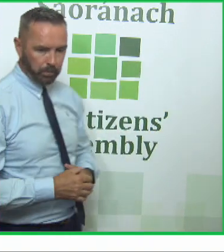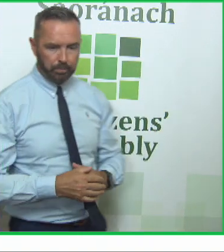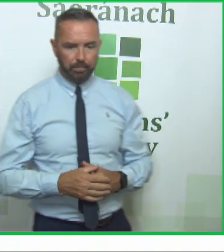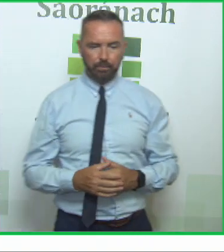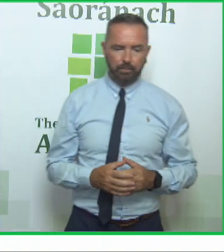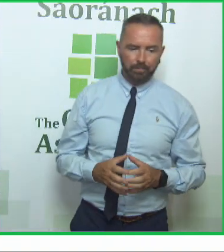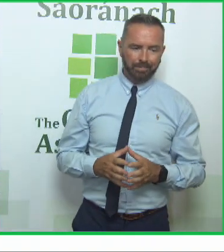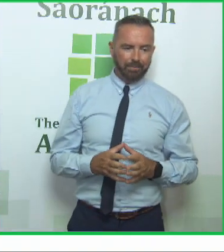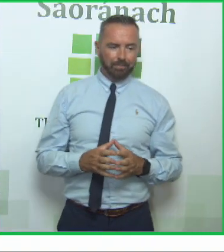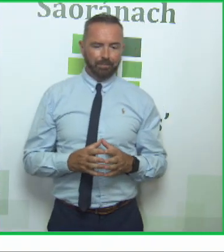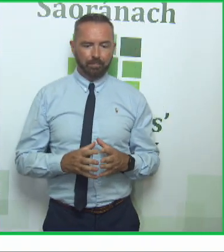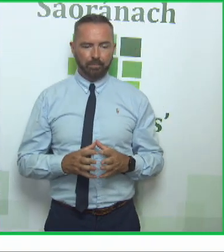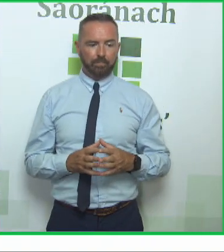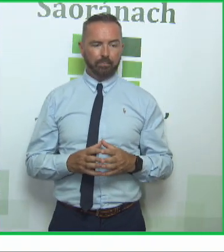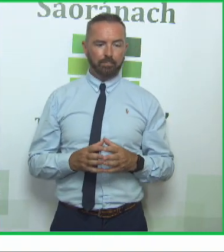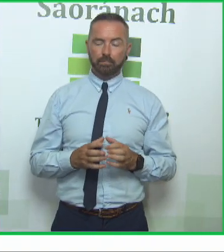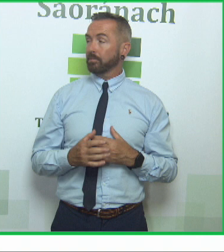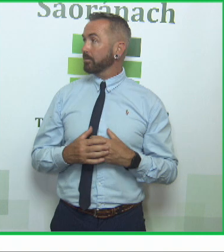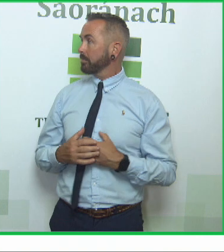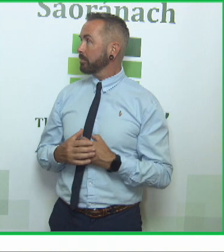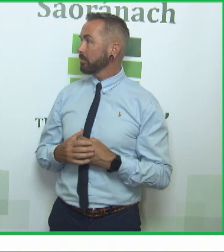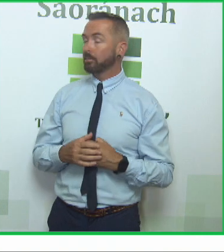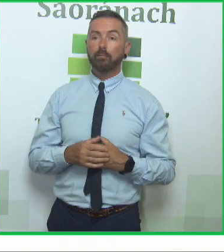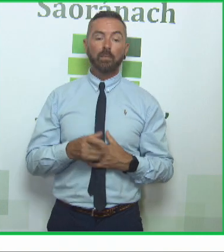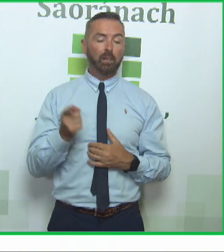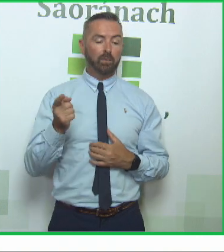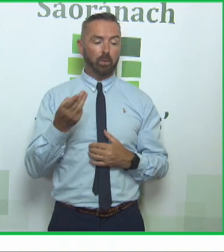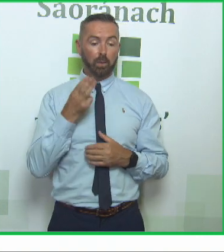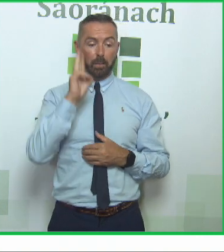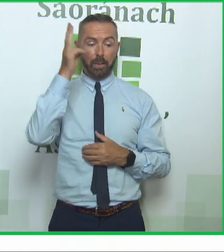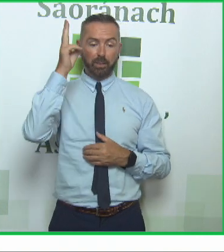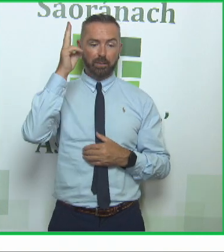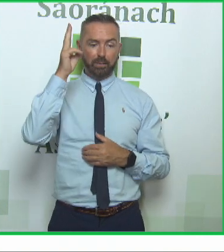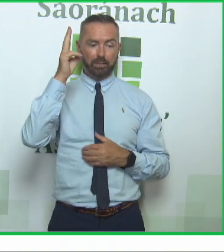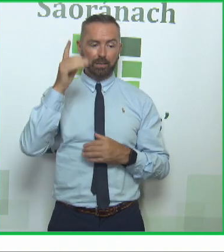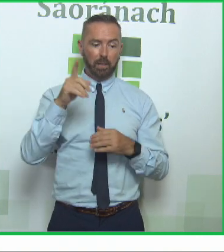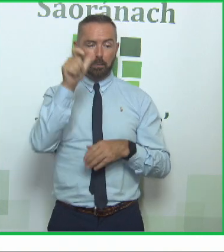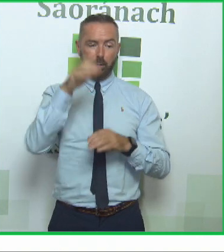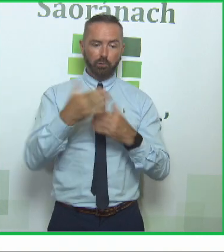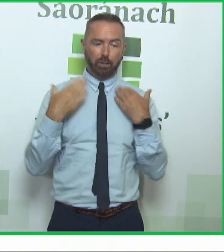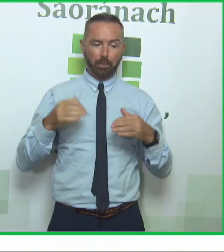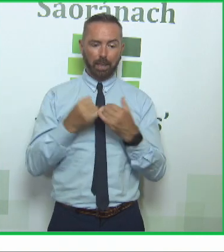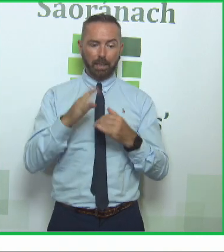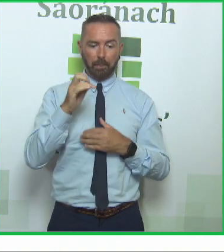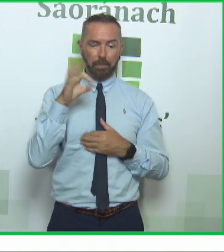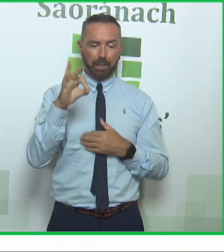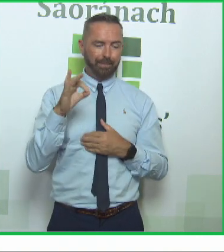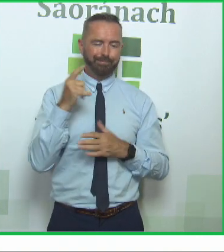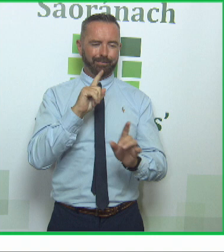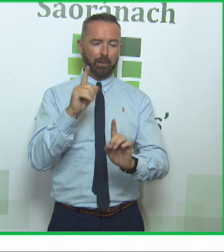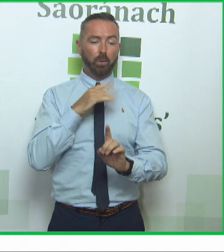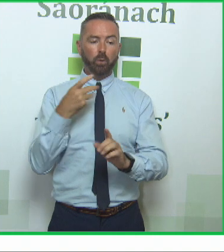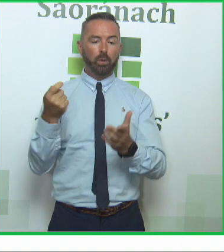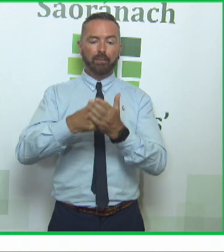Electric Picnic. I would not encourage anyone to give your drugs to those people, only the green bin on top, please. So what we're looking for in the